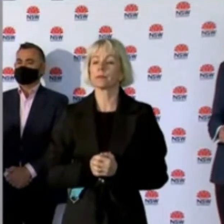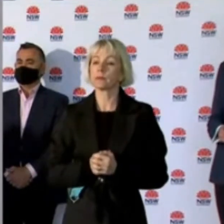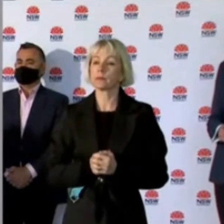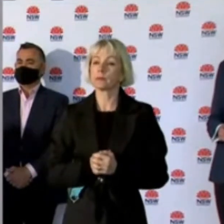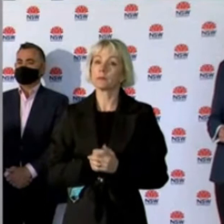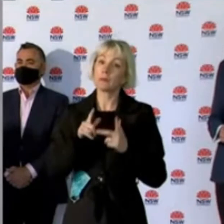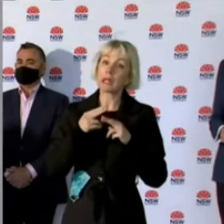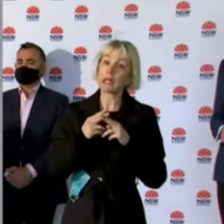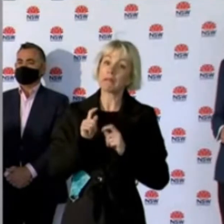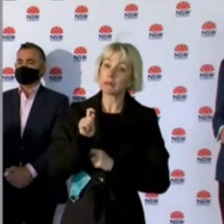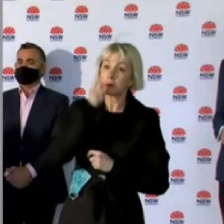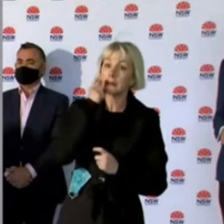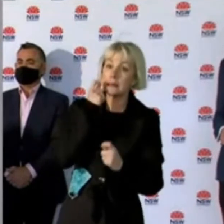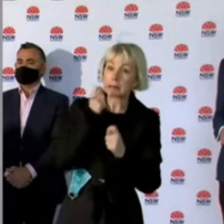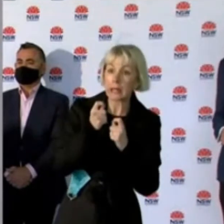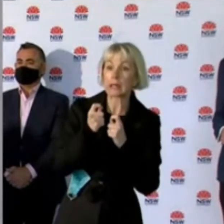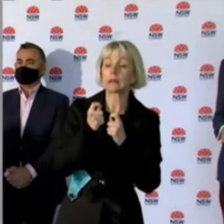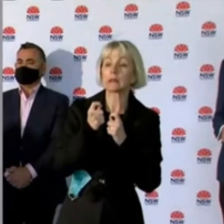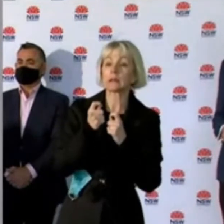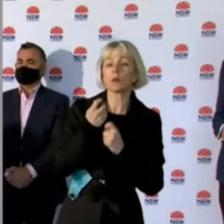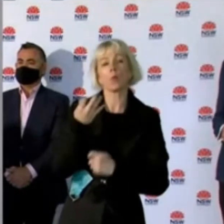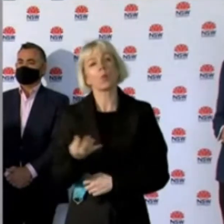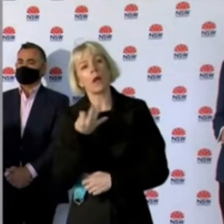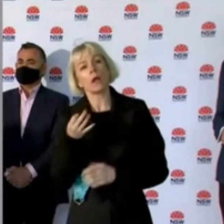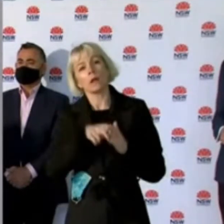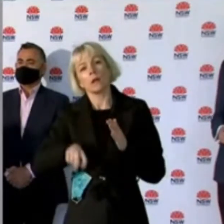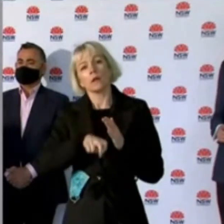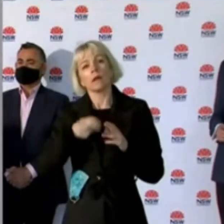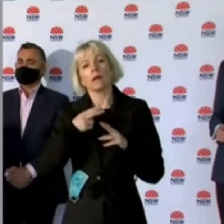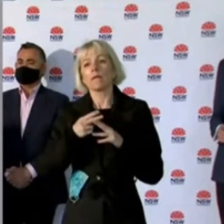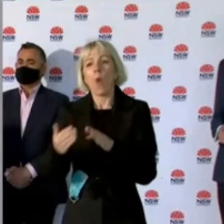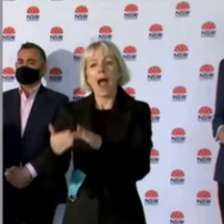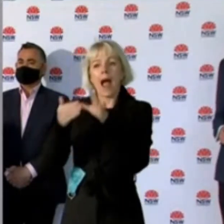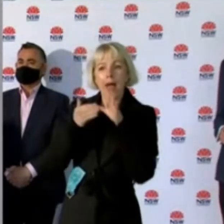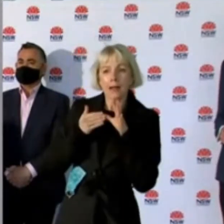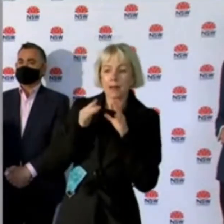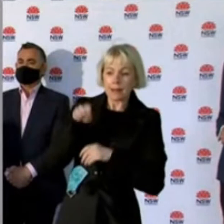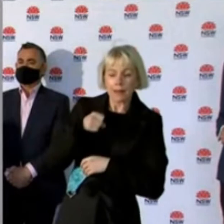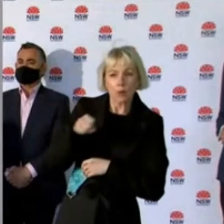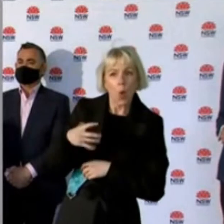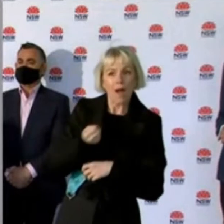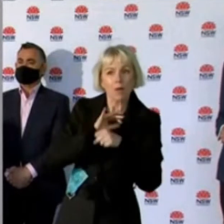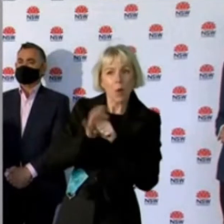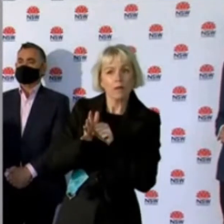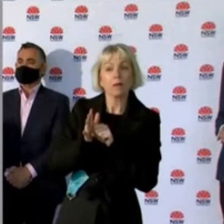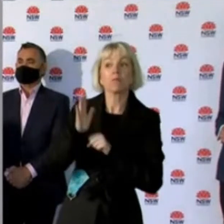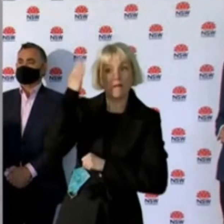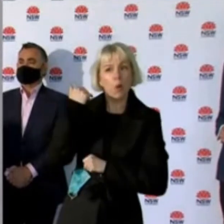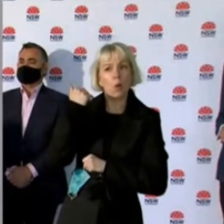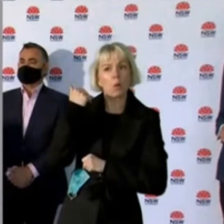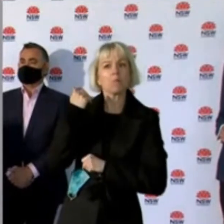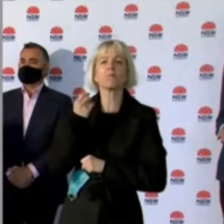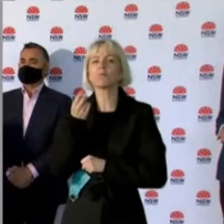seeing some slippage in turnaround times. It's more with some exceeding 24 hours. 24 hours is